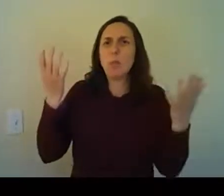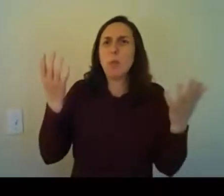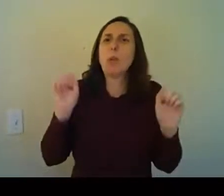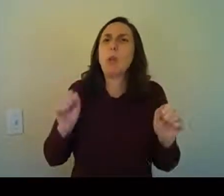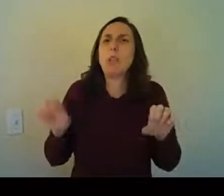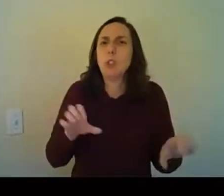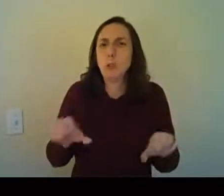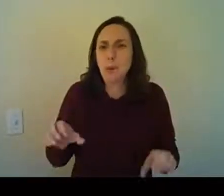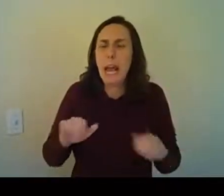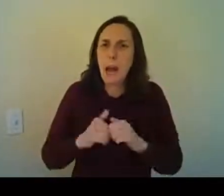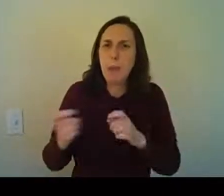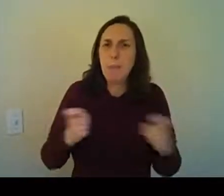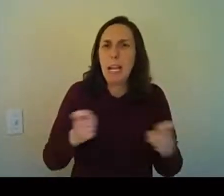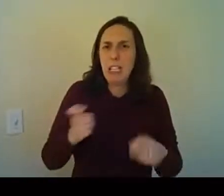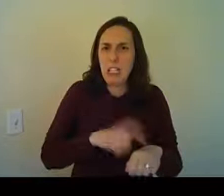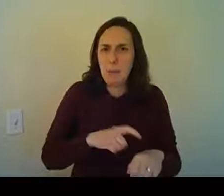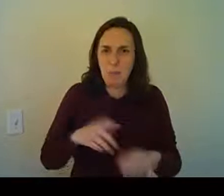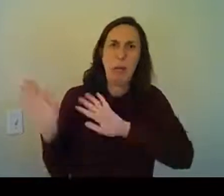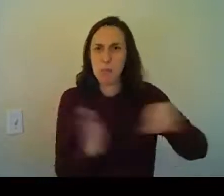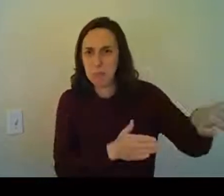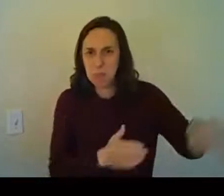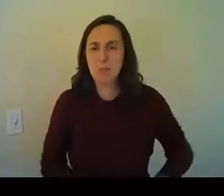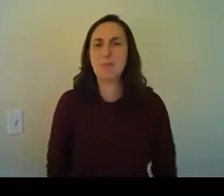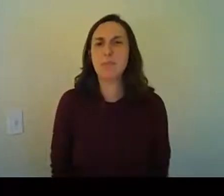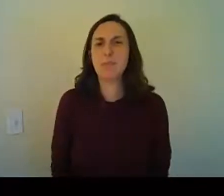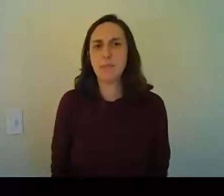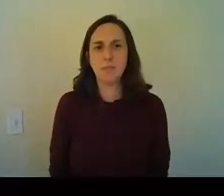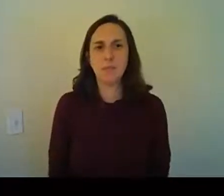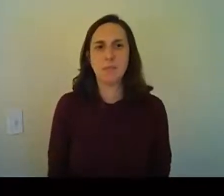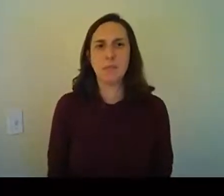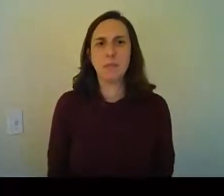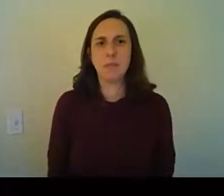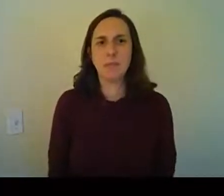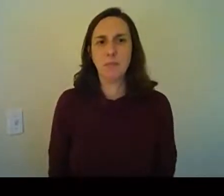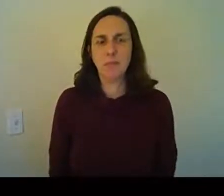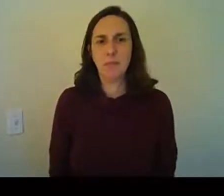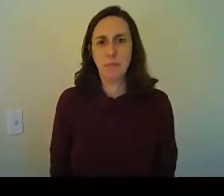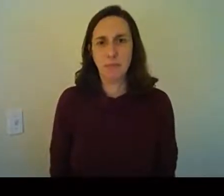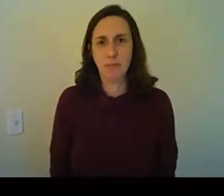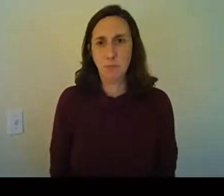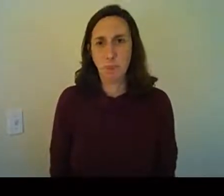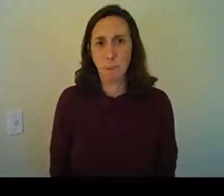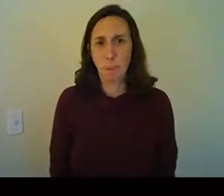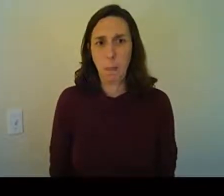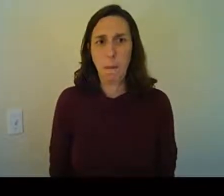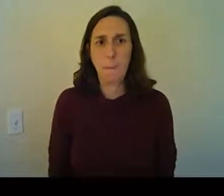and how we manage time. All right, so the thing we're going to be talking about today, I guess I'll just do